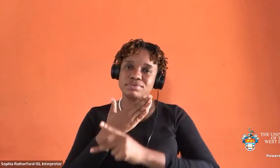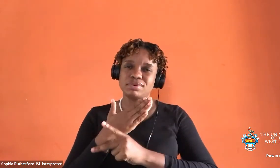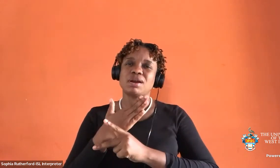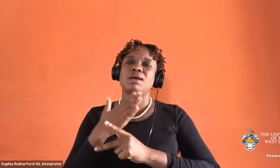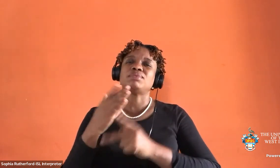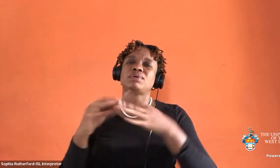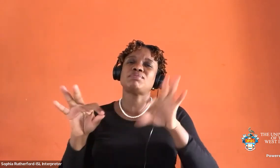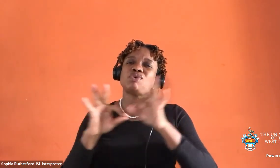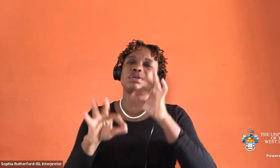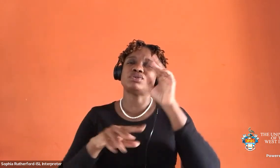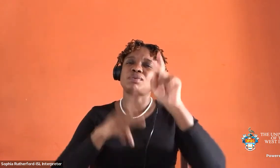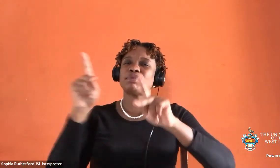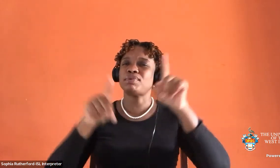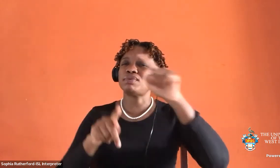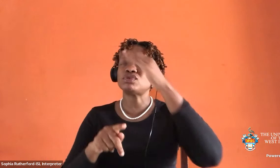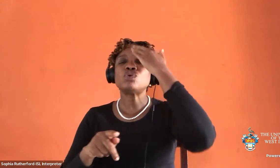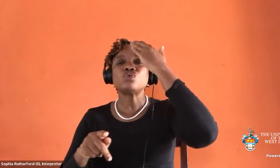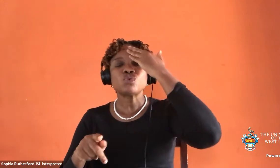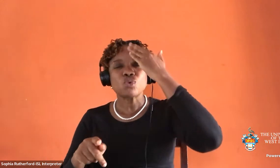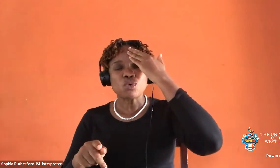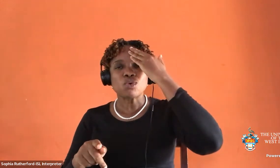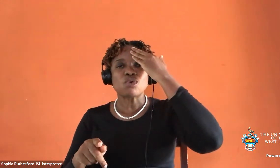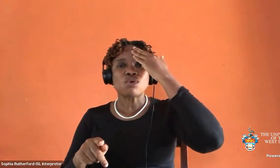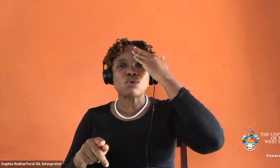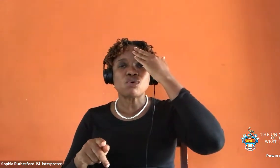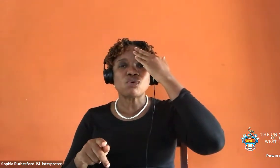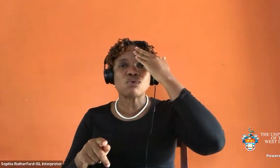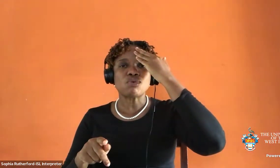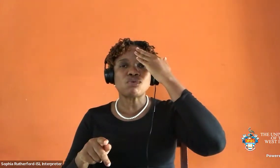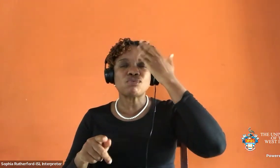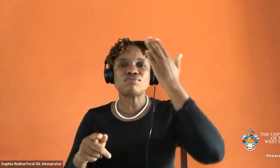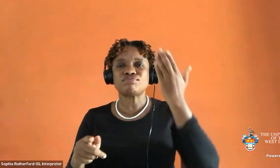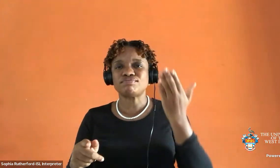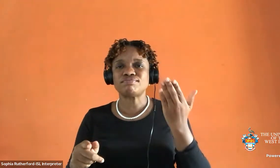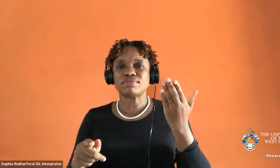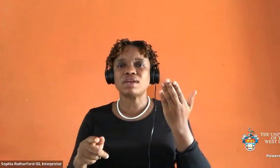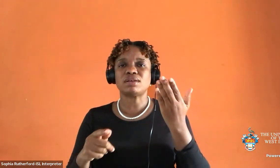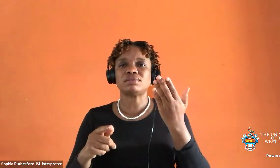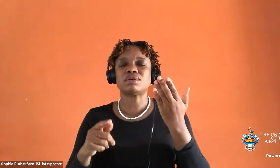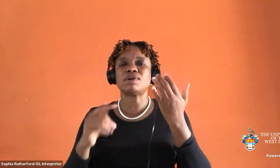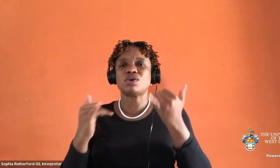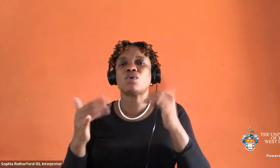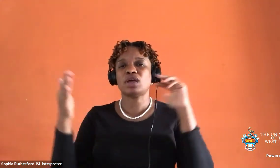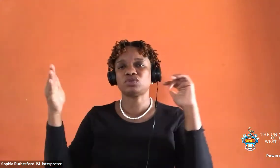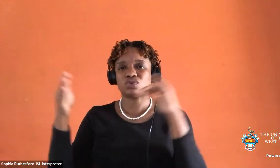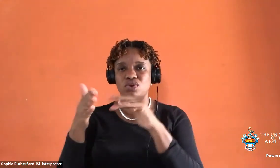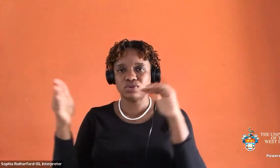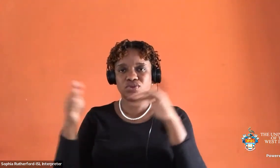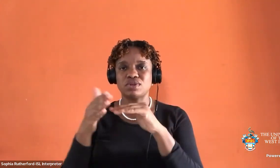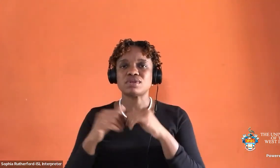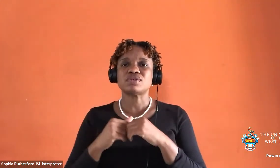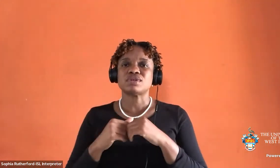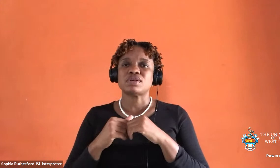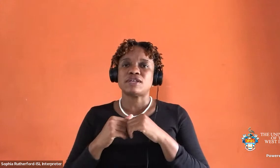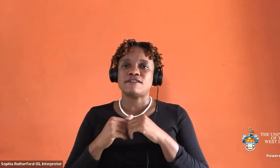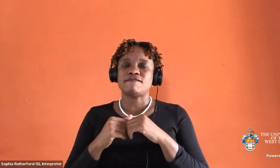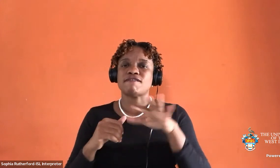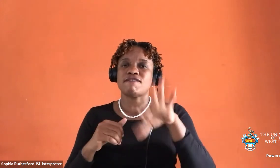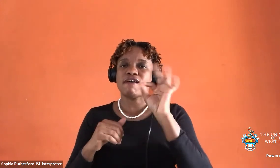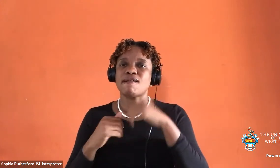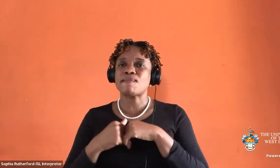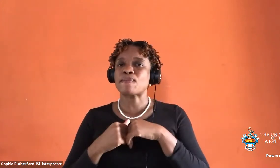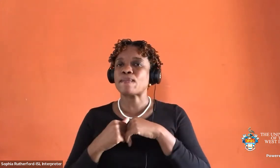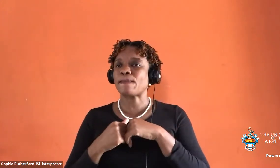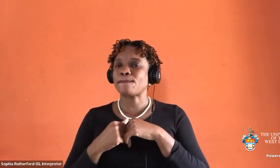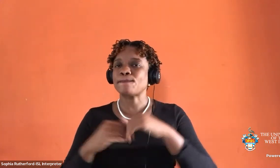think the results that we'll get from that study will definitely provide some kind of impetus going forward. Thanks. All